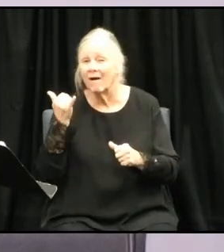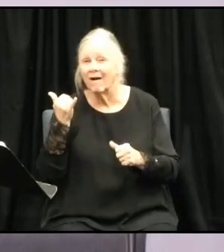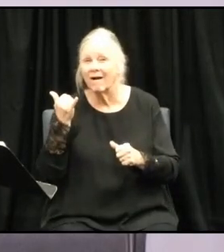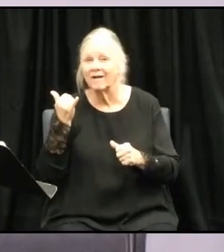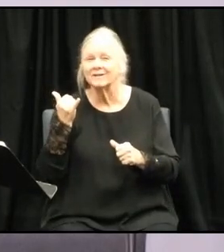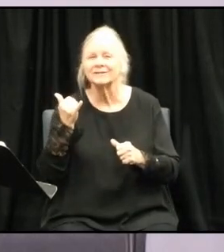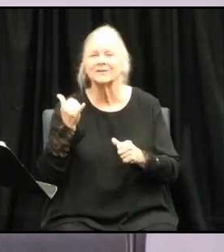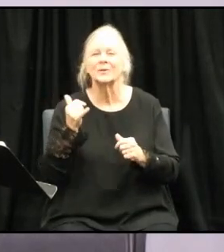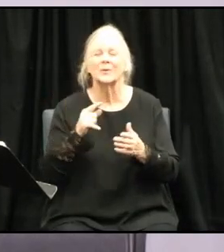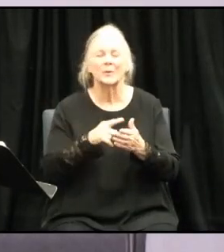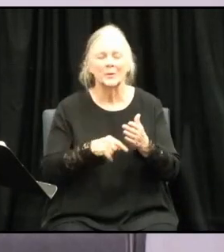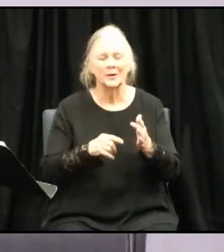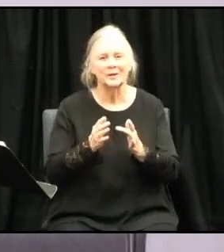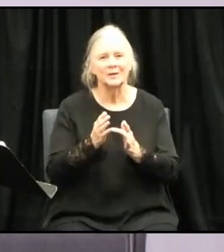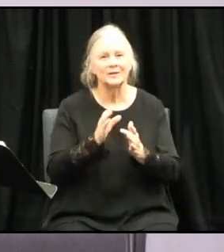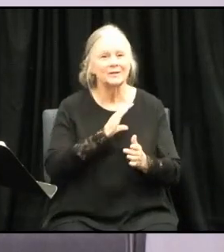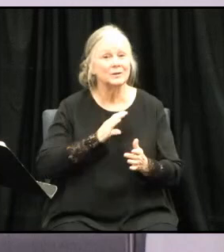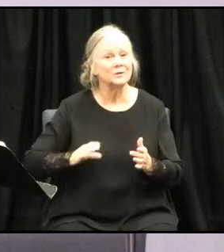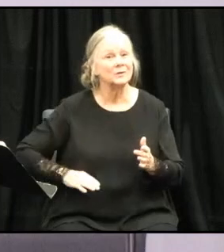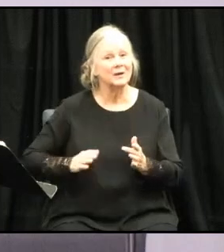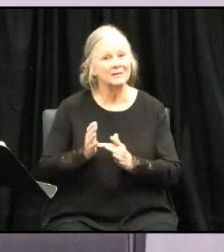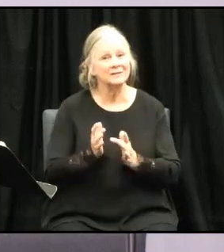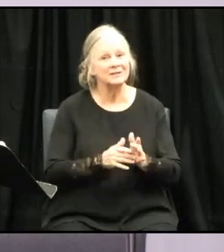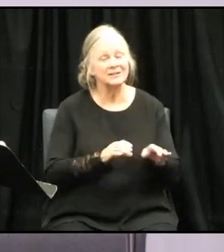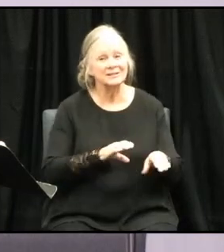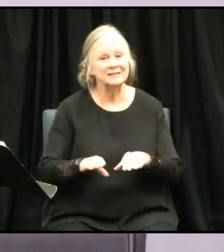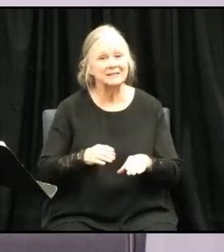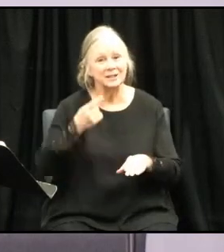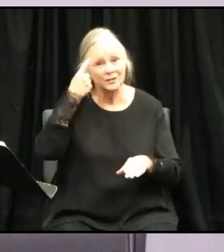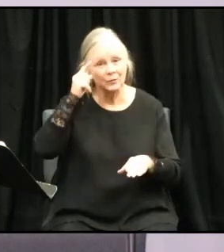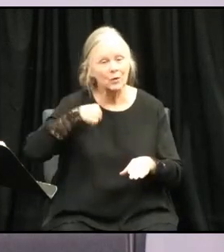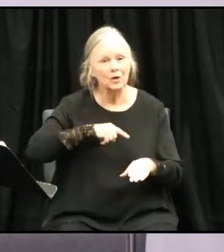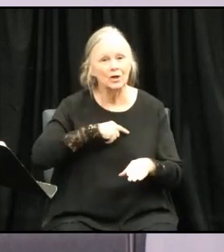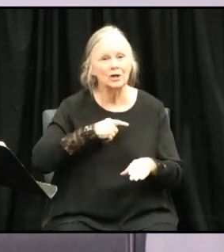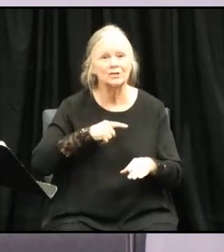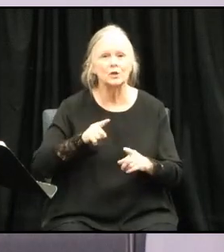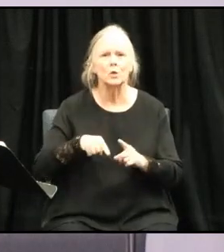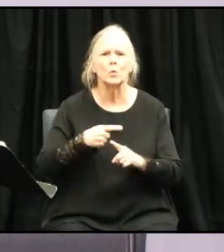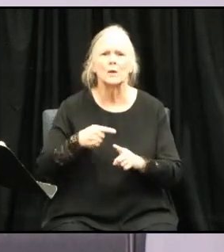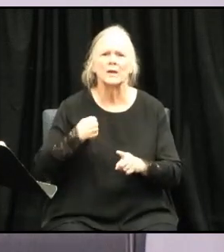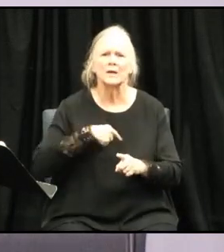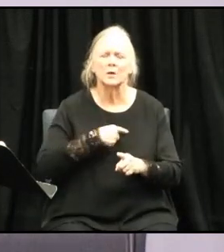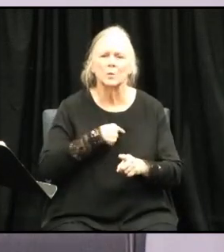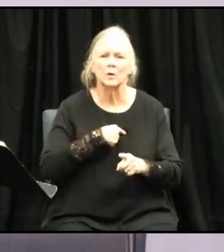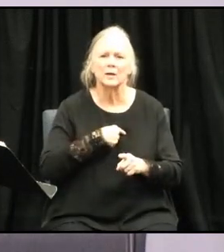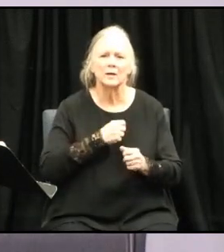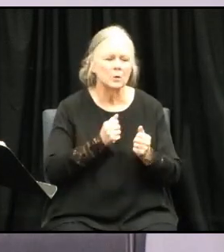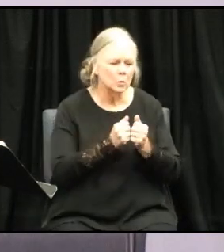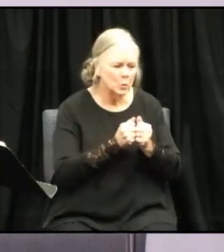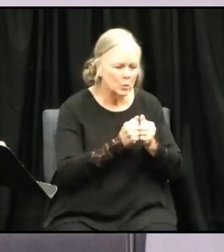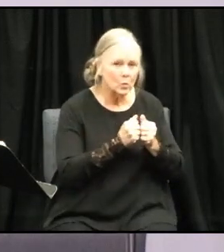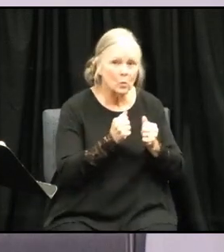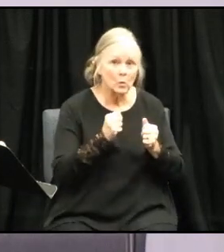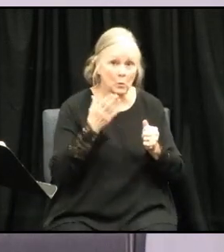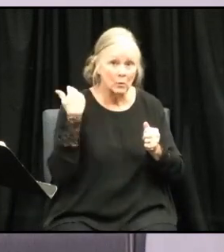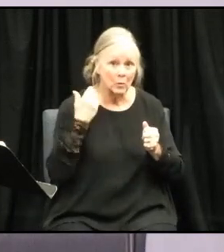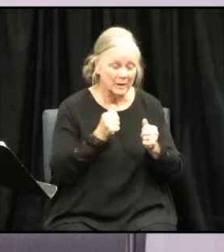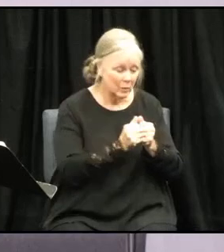Jesus has done for us when we were faithless.